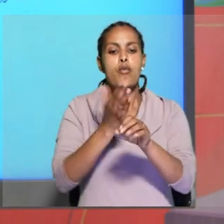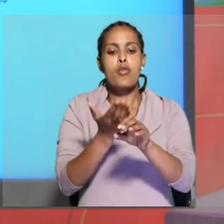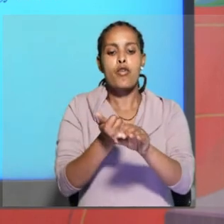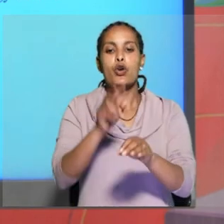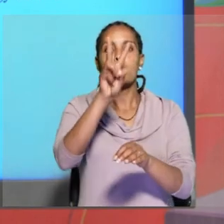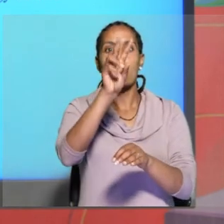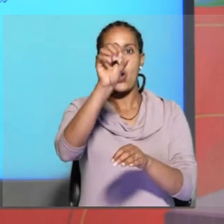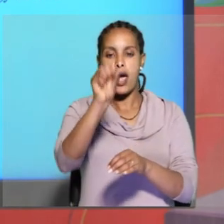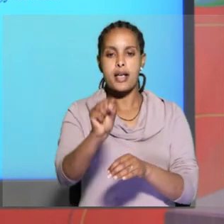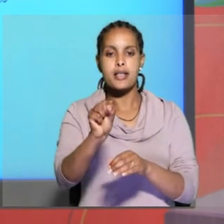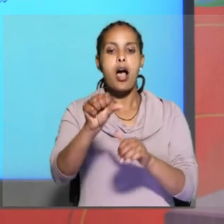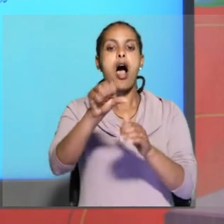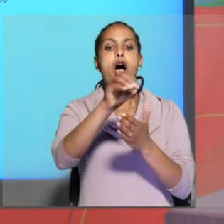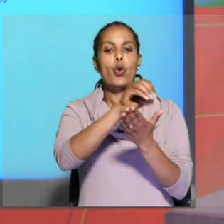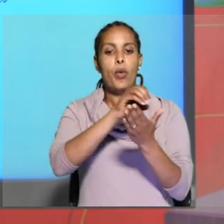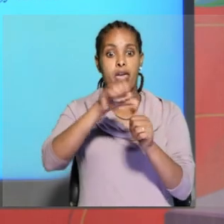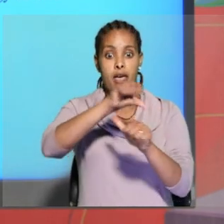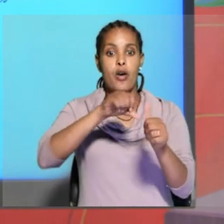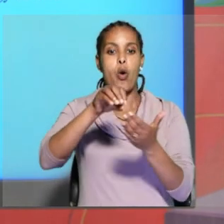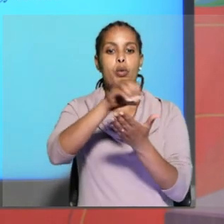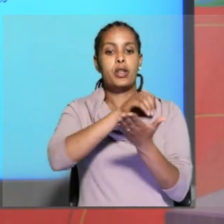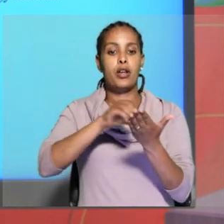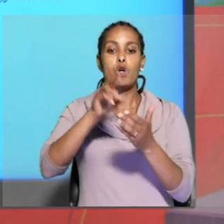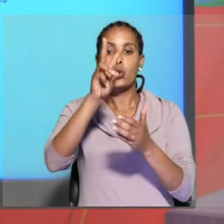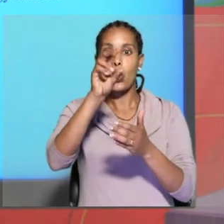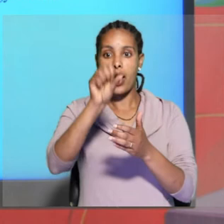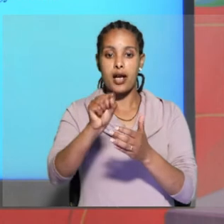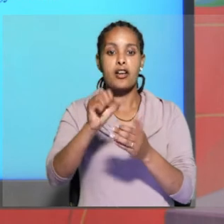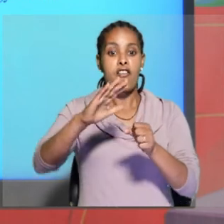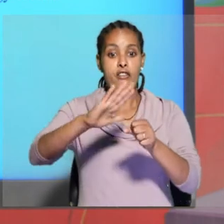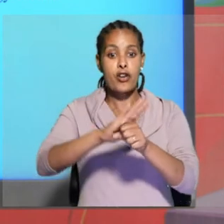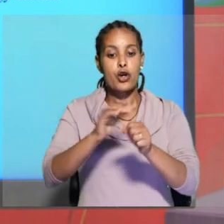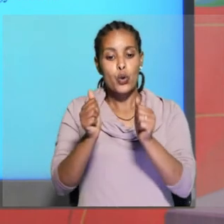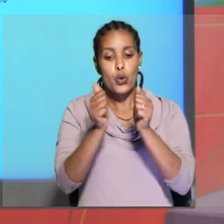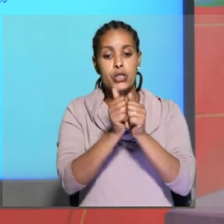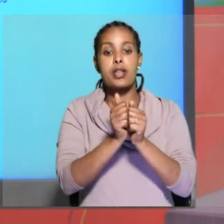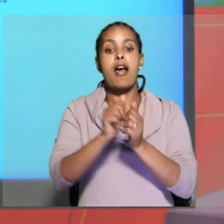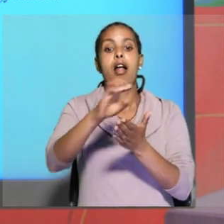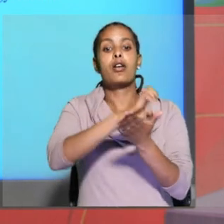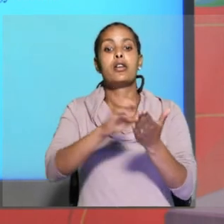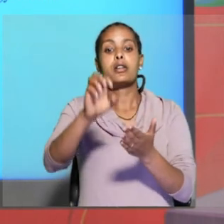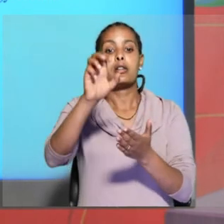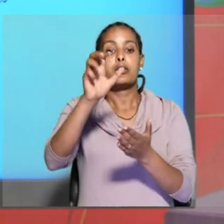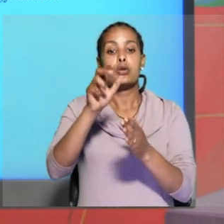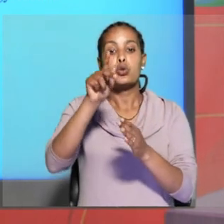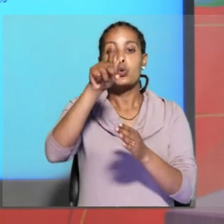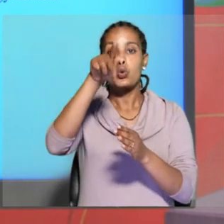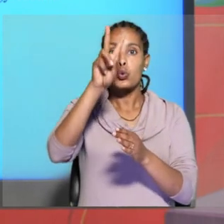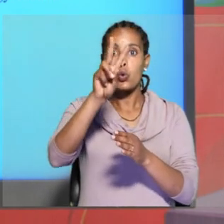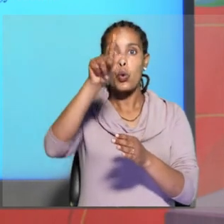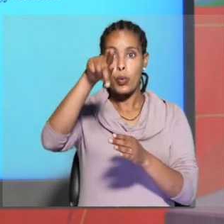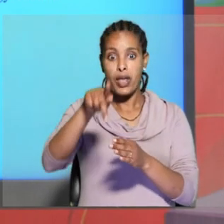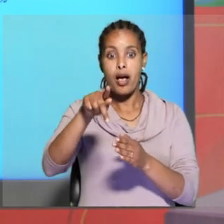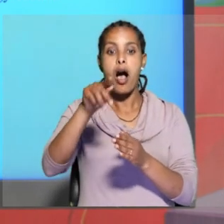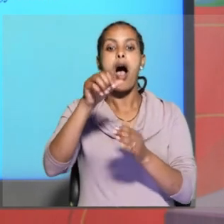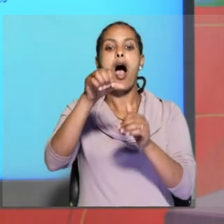before 2s atomic orbital. 2s atomic orbital is filled with electrons before 2p atomic